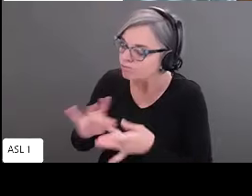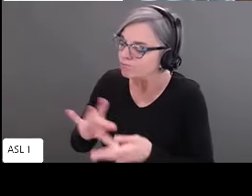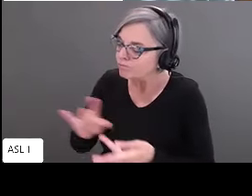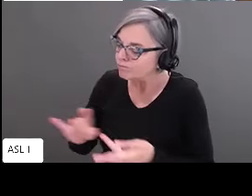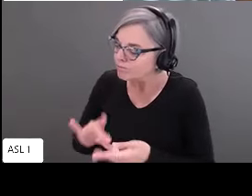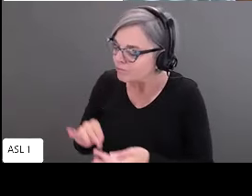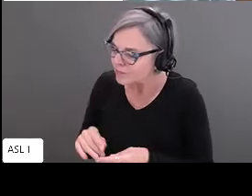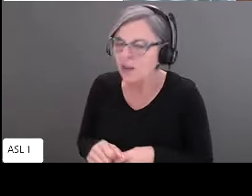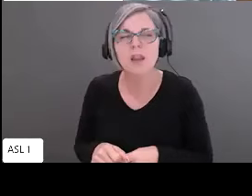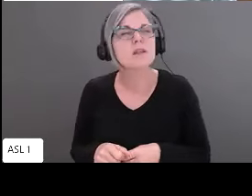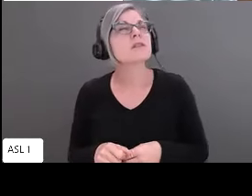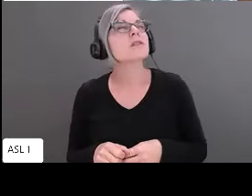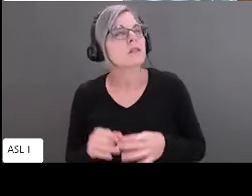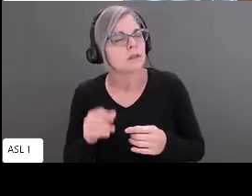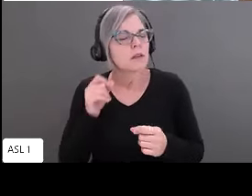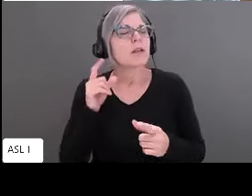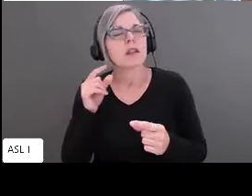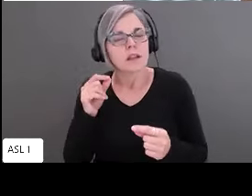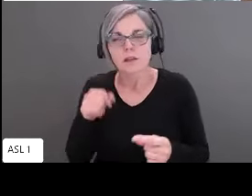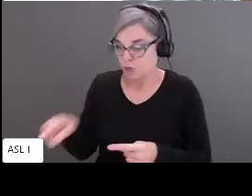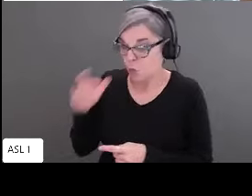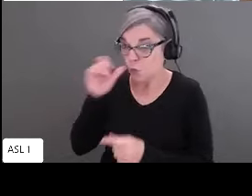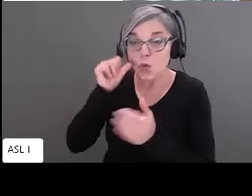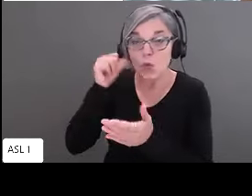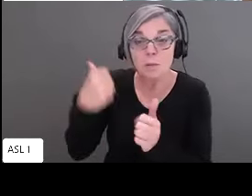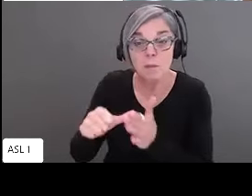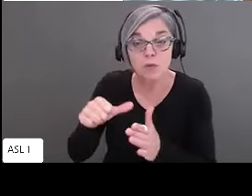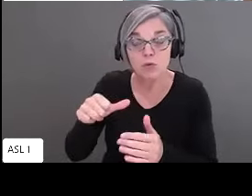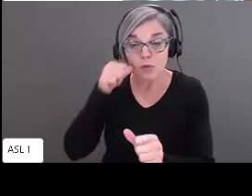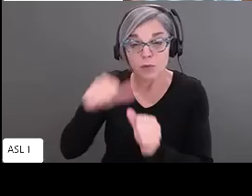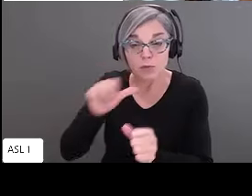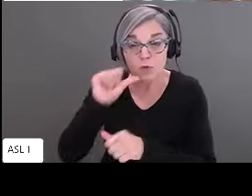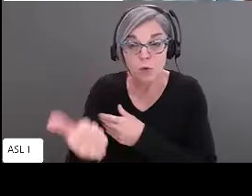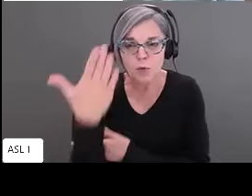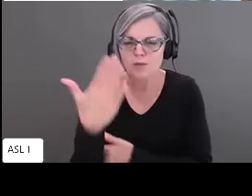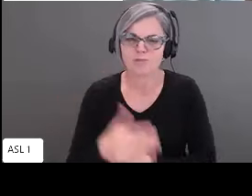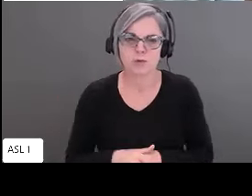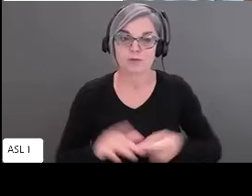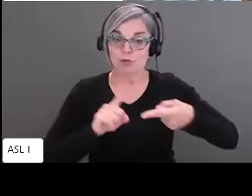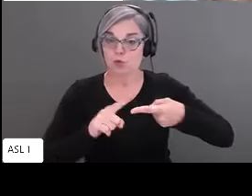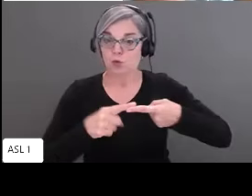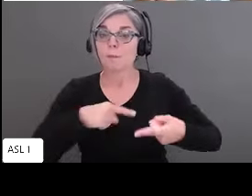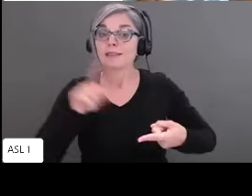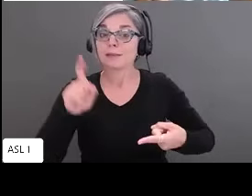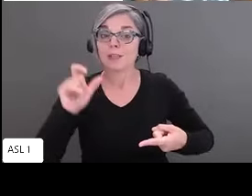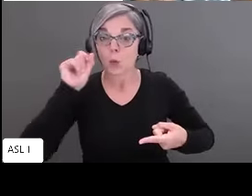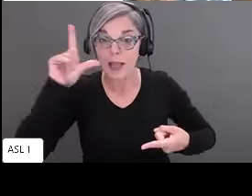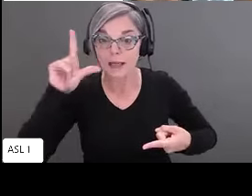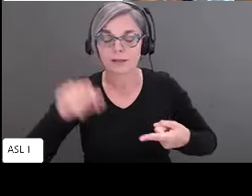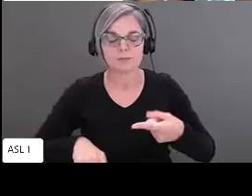right? We need to be awake. We have to be alert. We have to be able to pay attention.